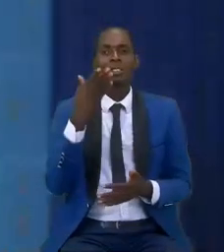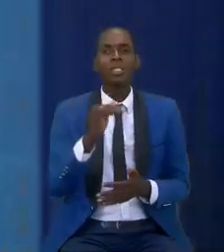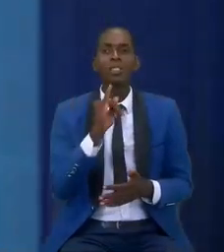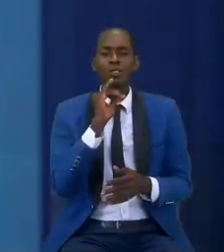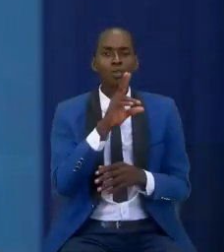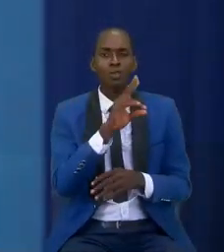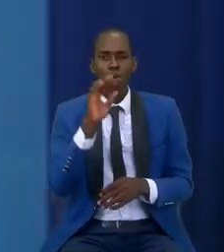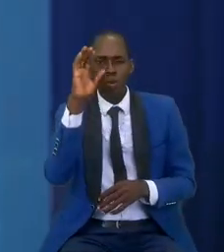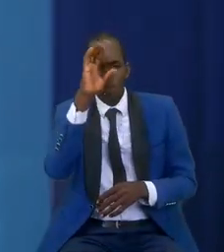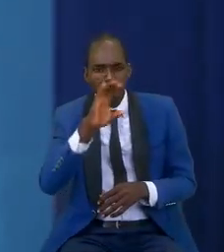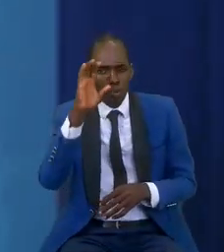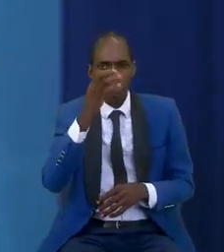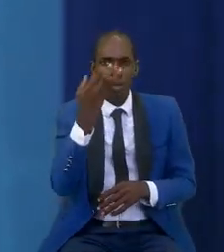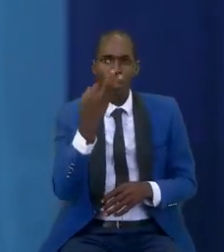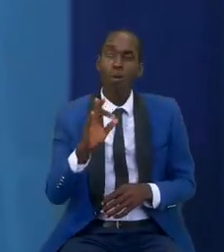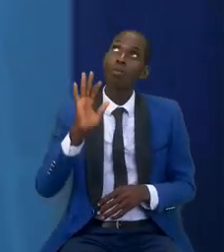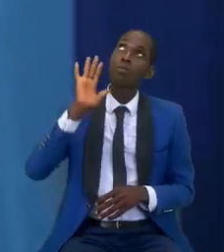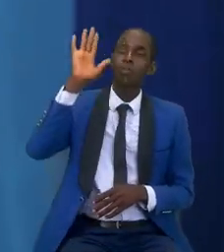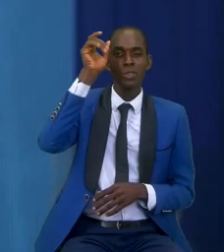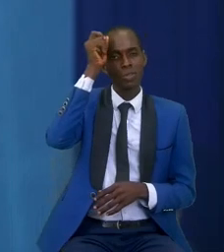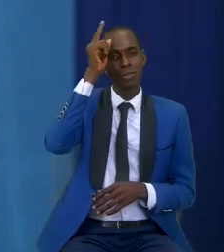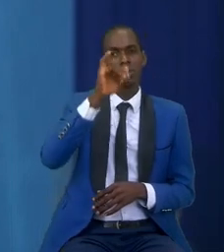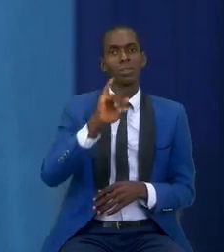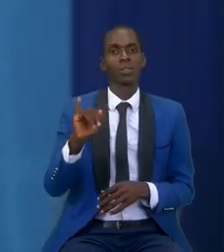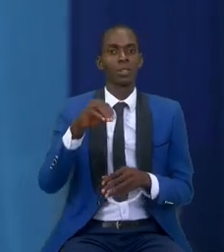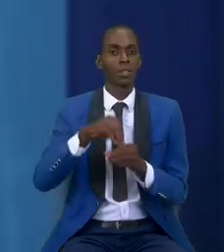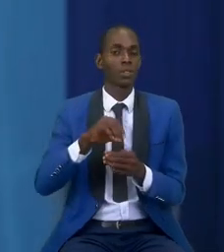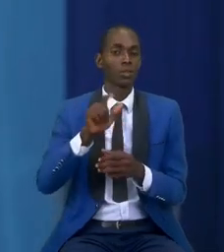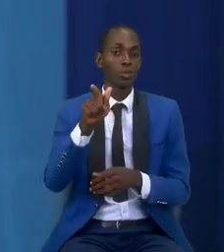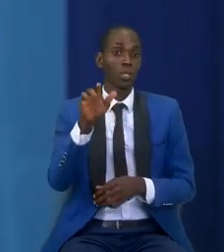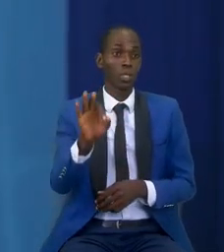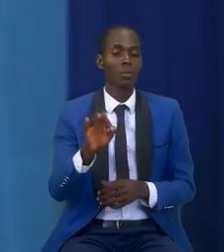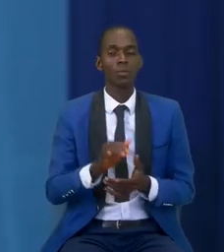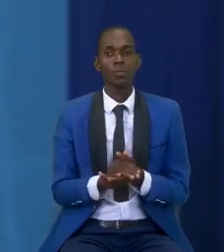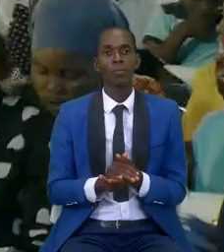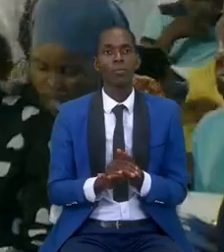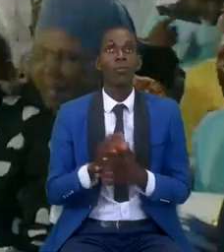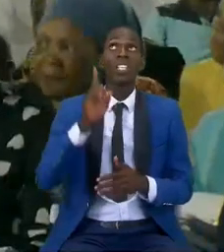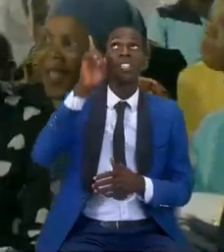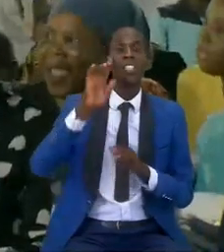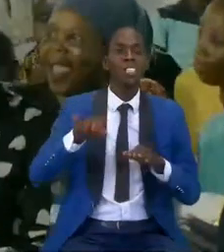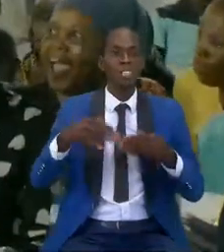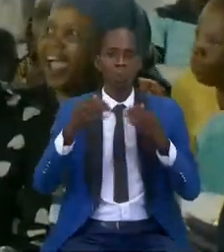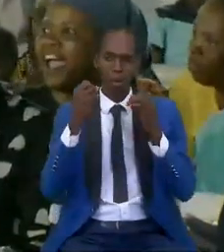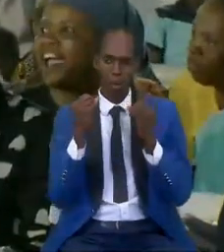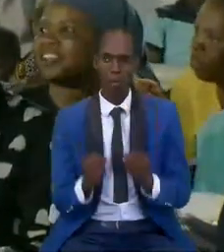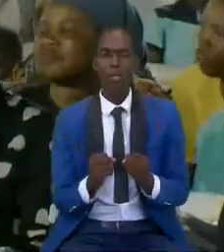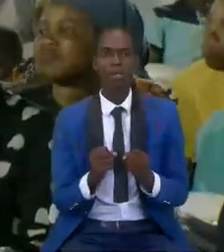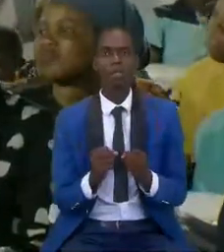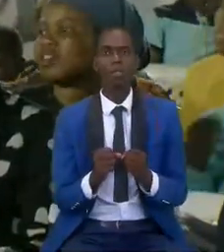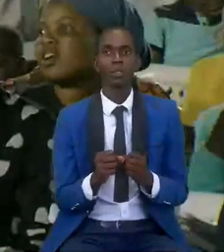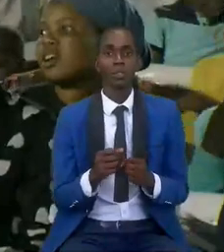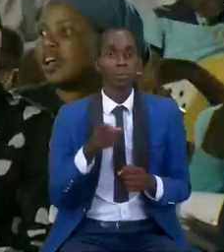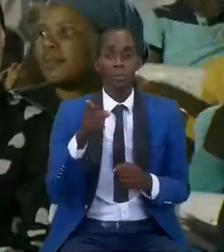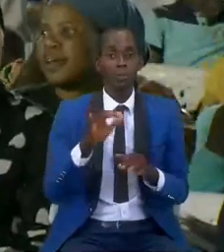he tells us he give it you're powerless you're having power tonight you're weak you're